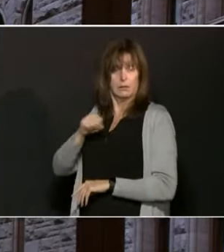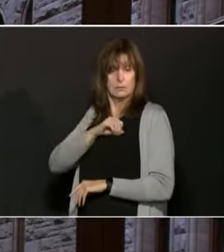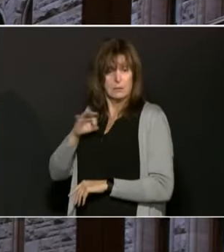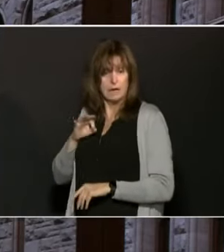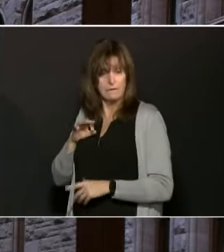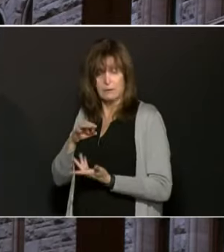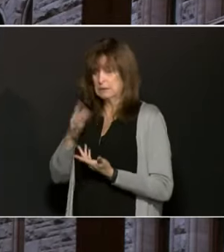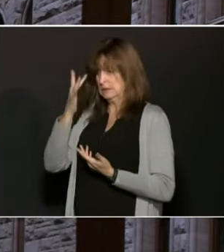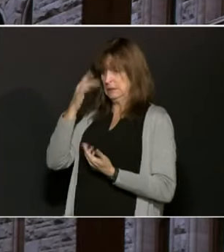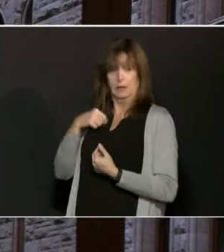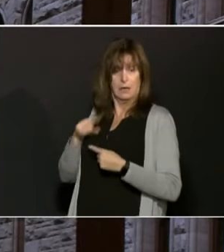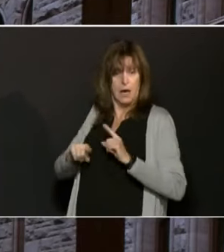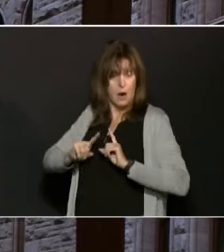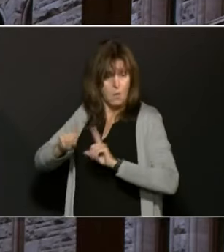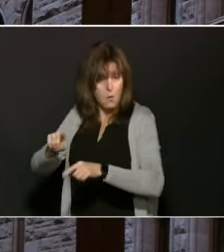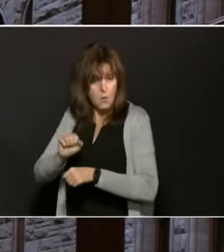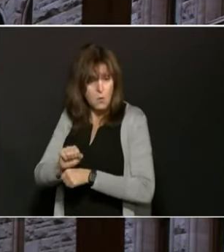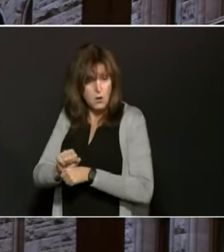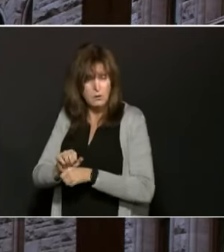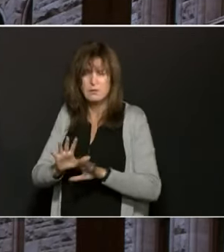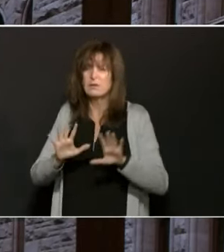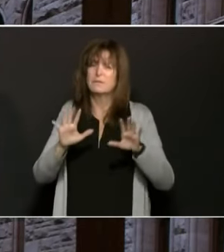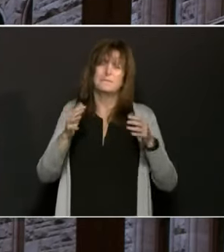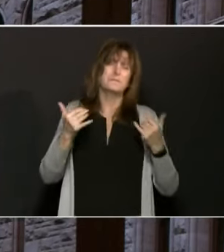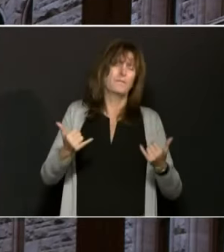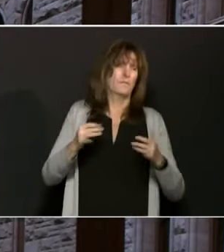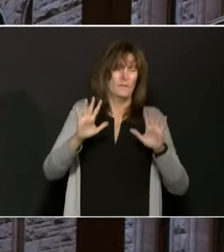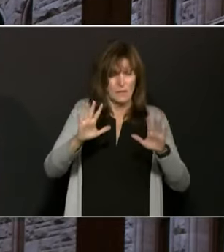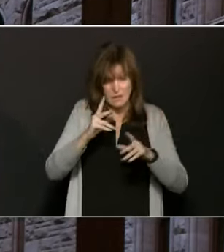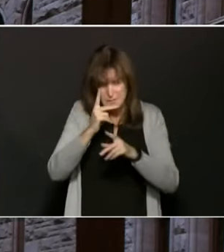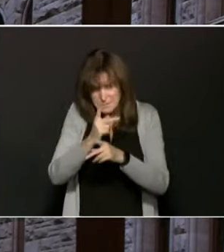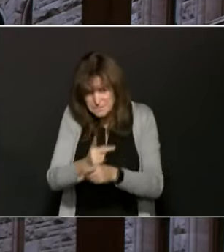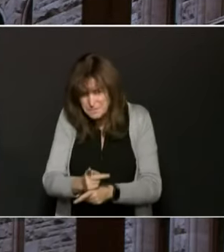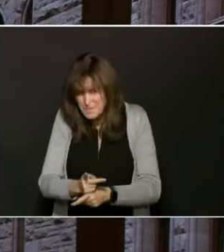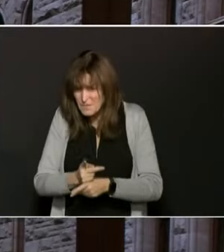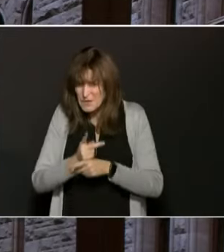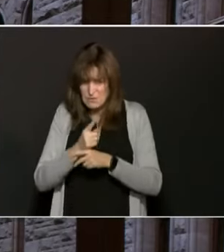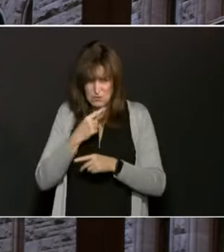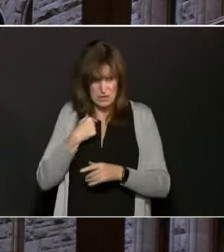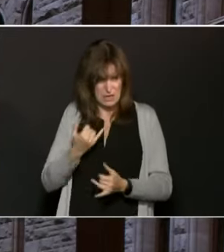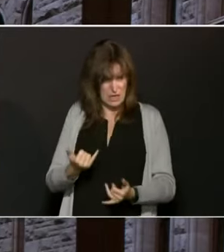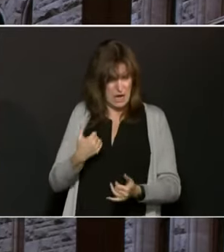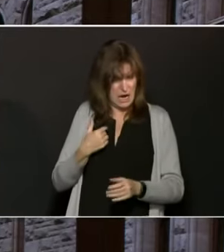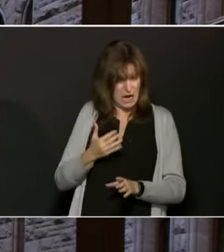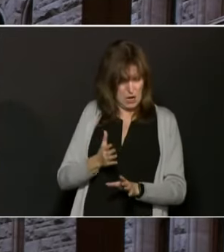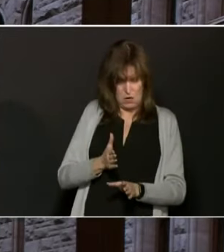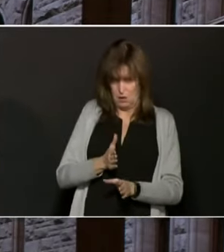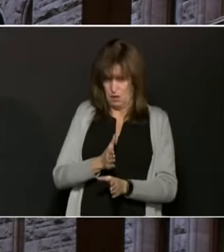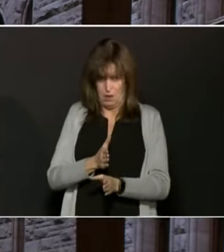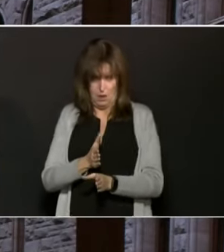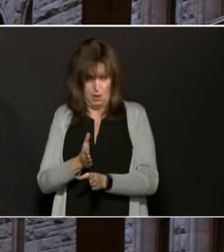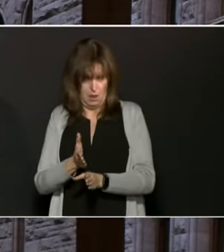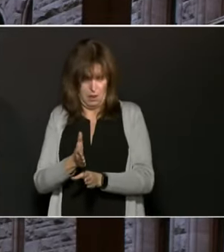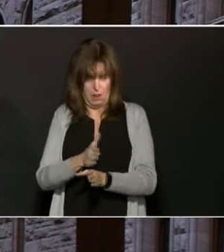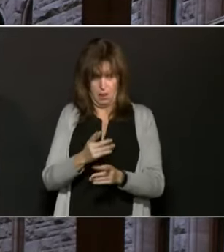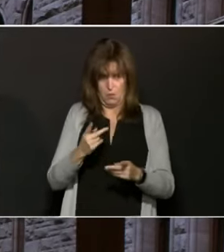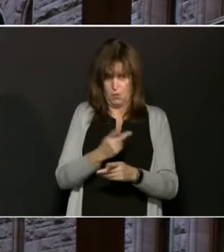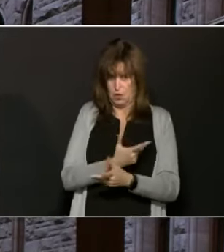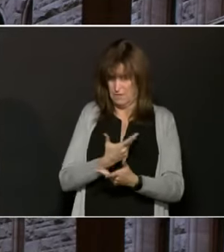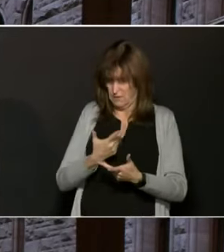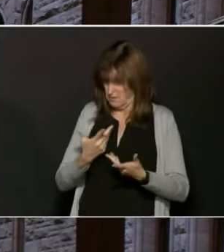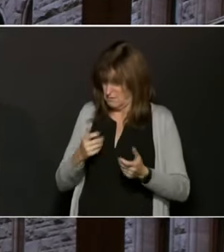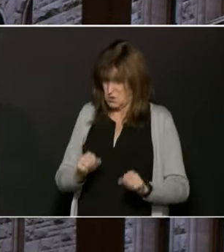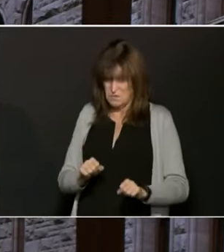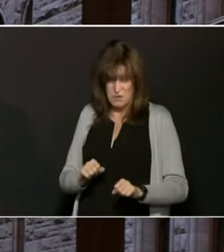stage here, and we have to really watch this carefully if we are not going to have to close some things further. So